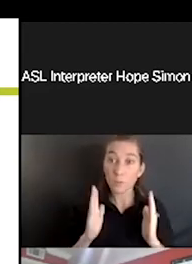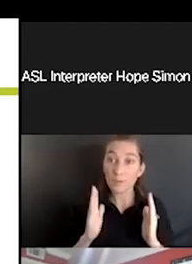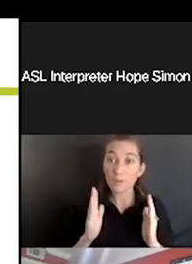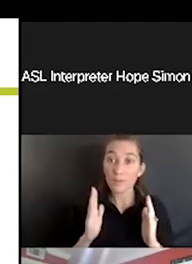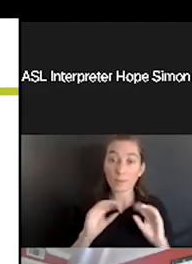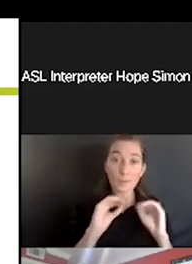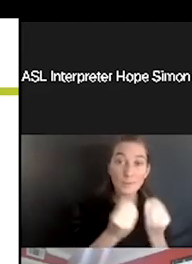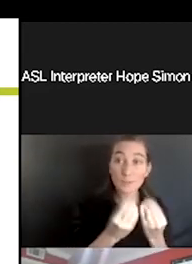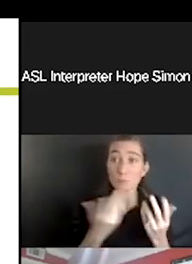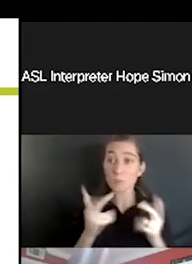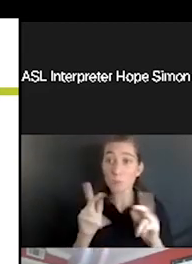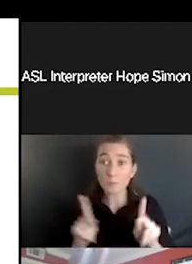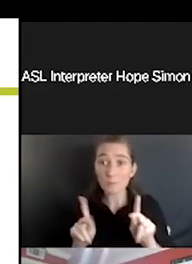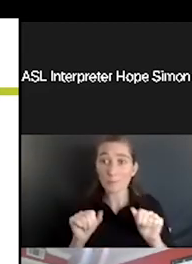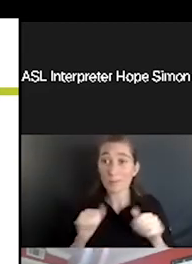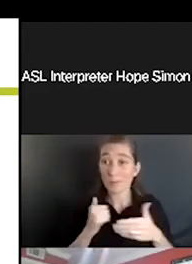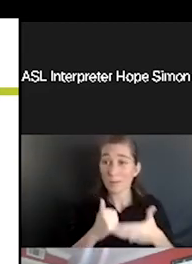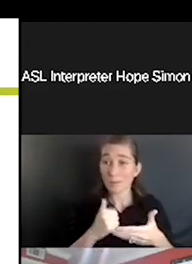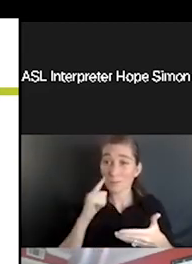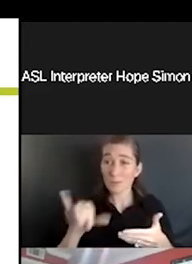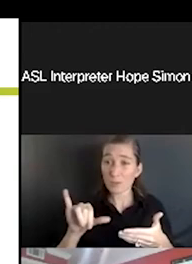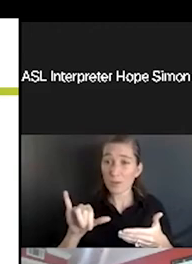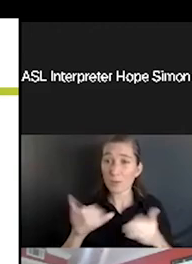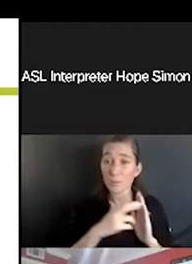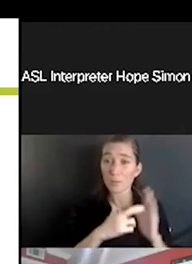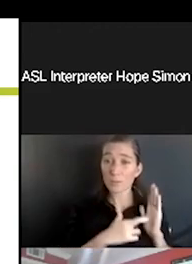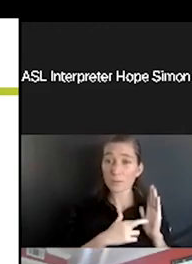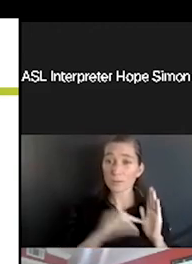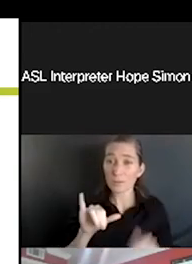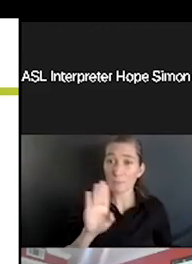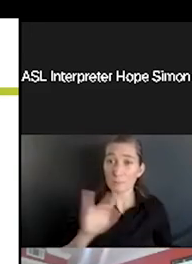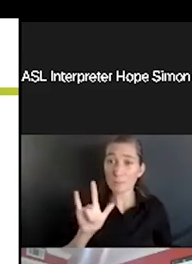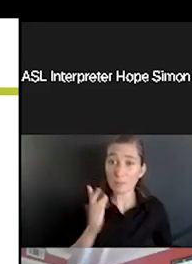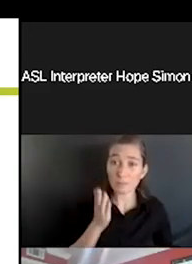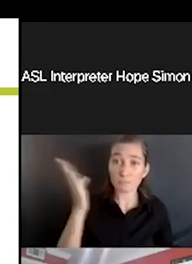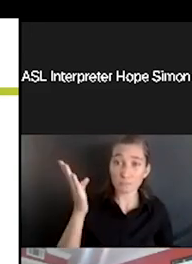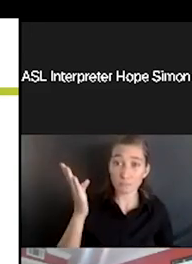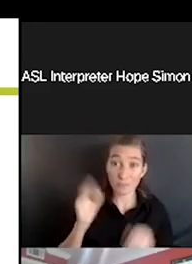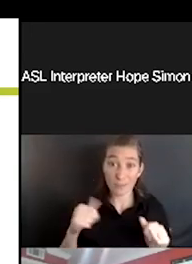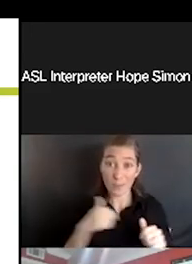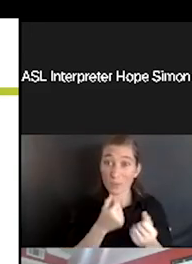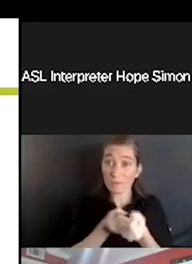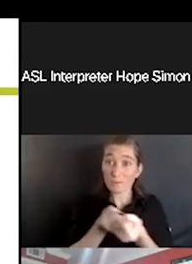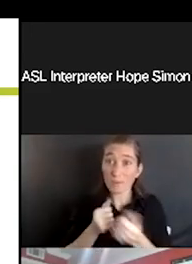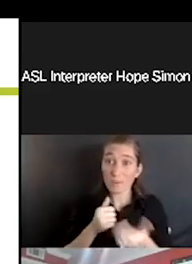help that ordinance or that bill get passed? Is there any advocacy that can be done?